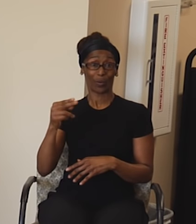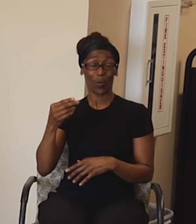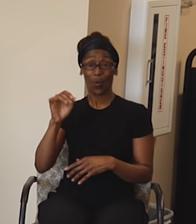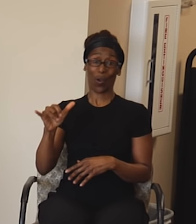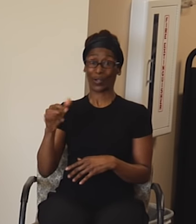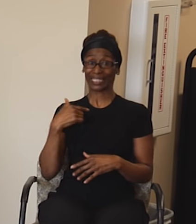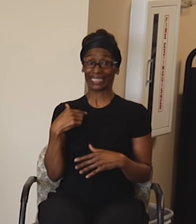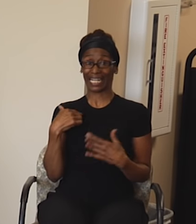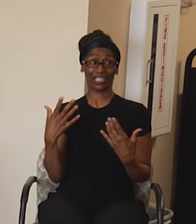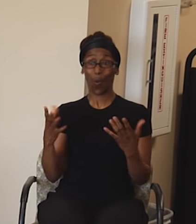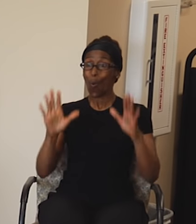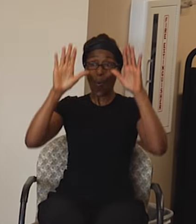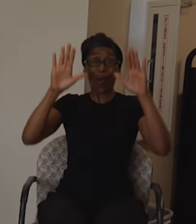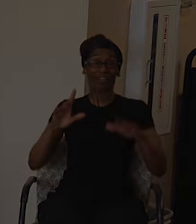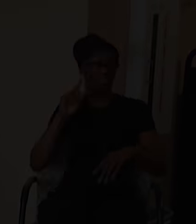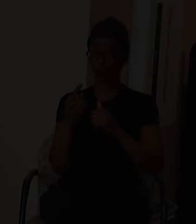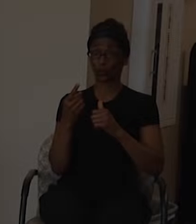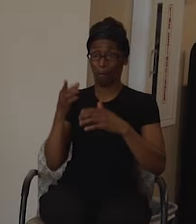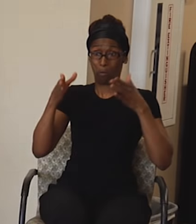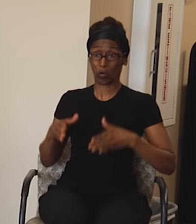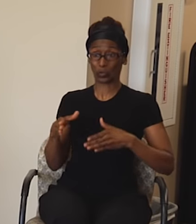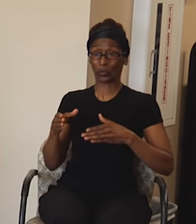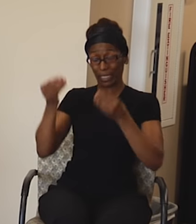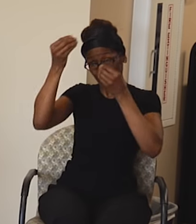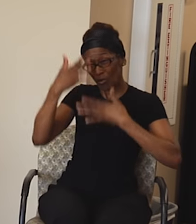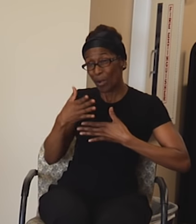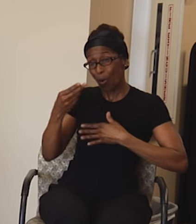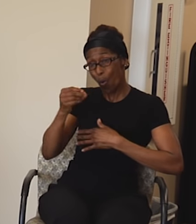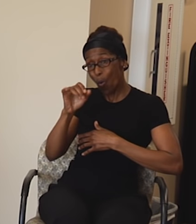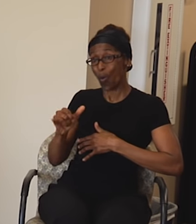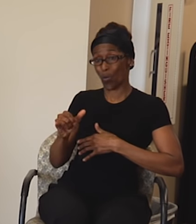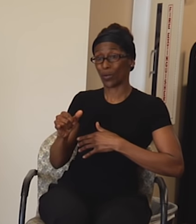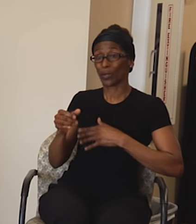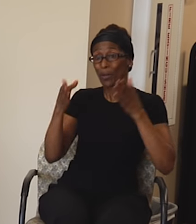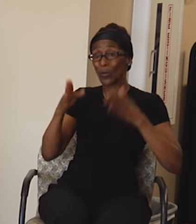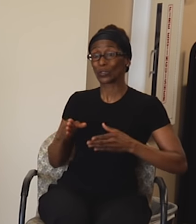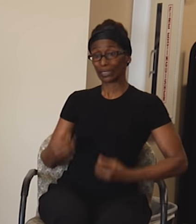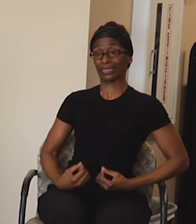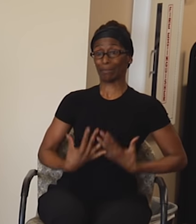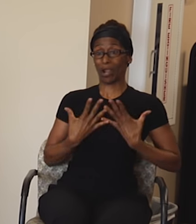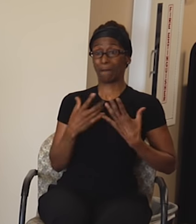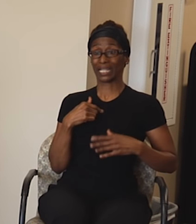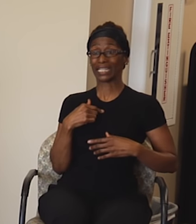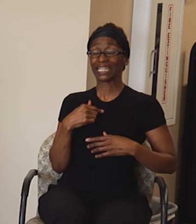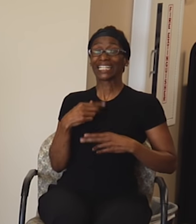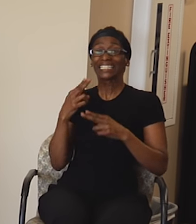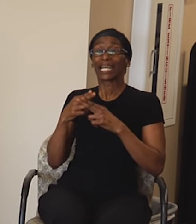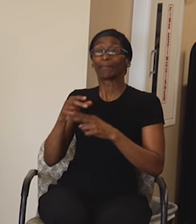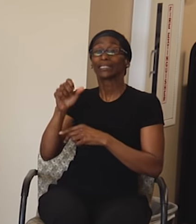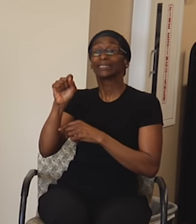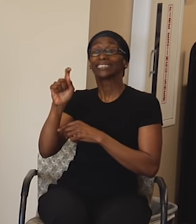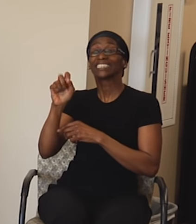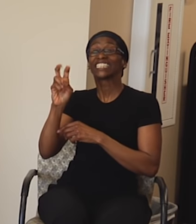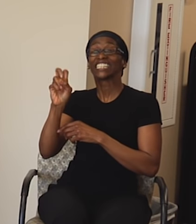isn't it great to be deaf? The original source, the person who inspired me to write this is a deaf man named Steve Sandy